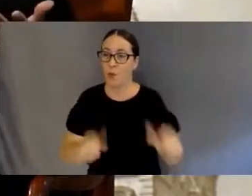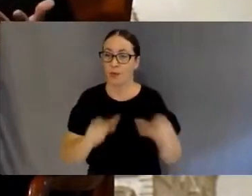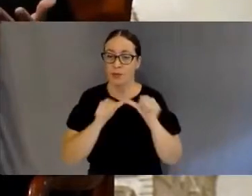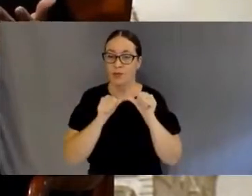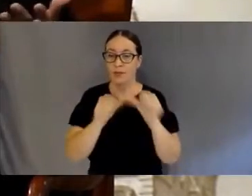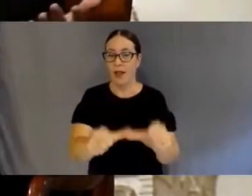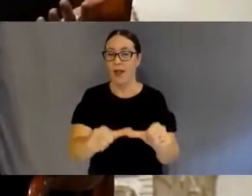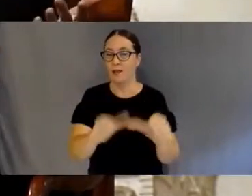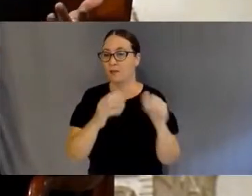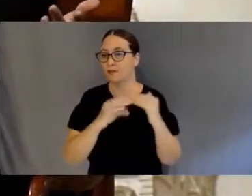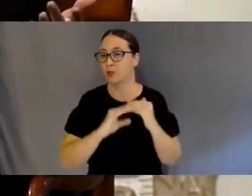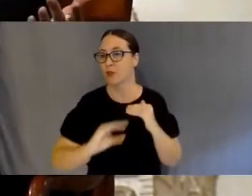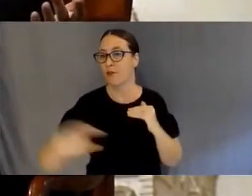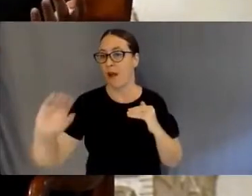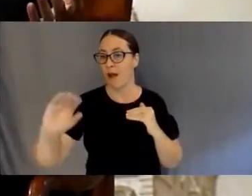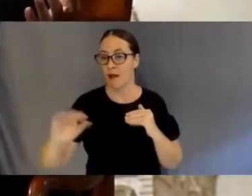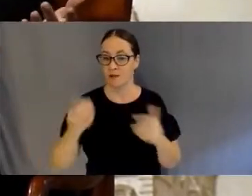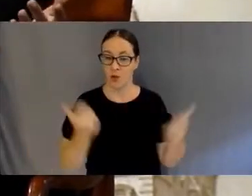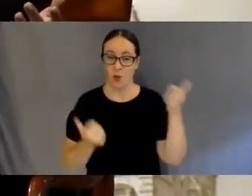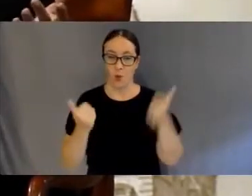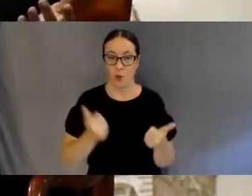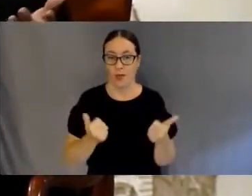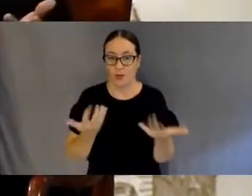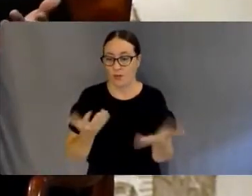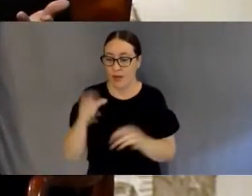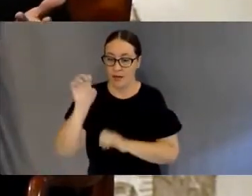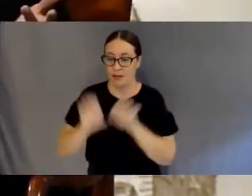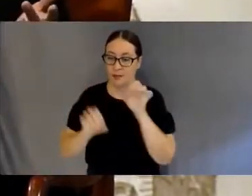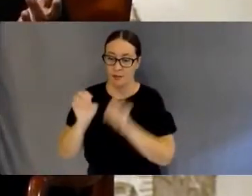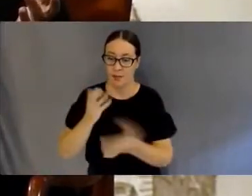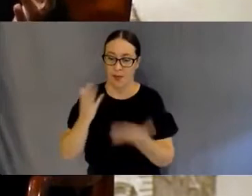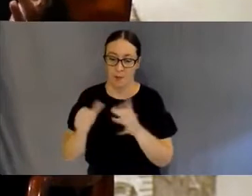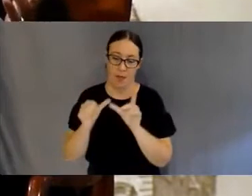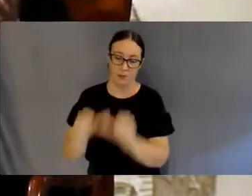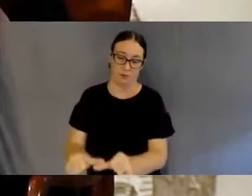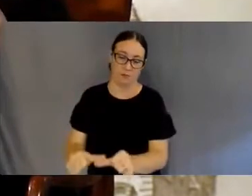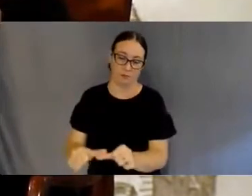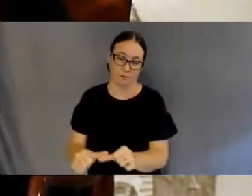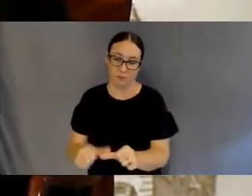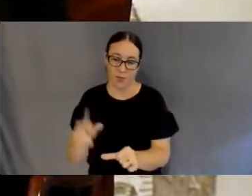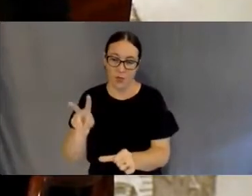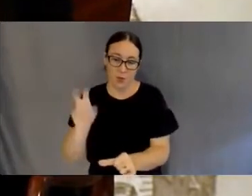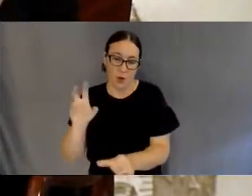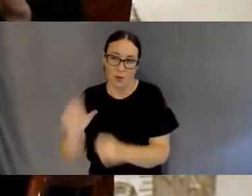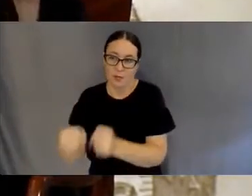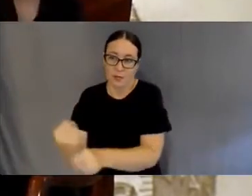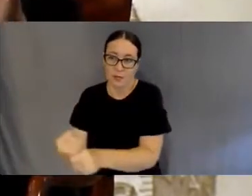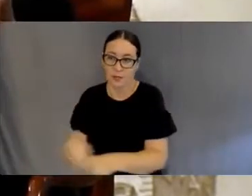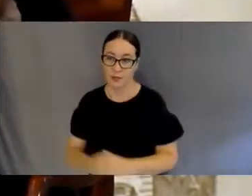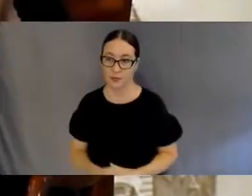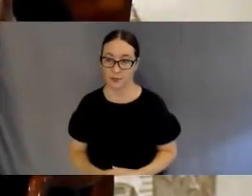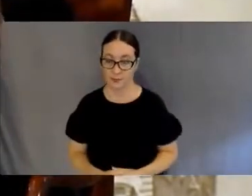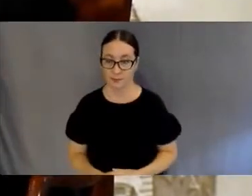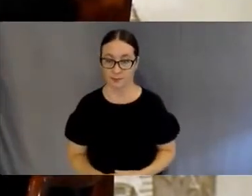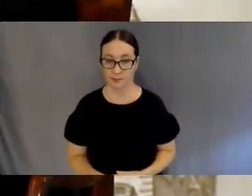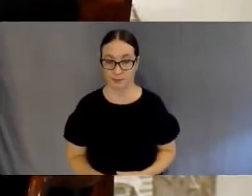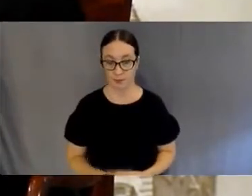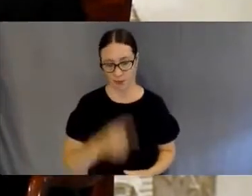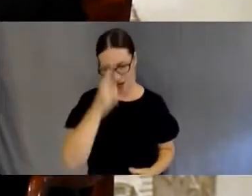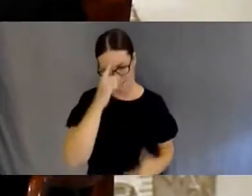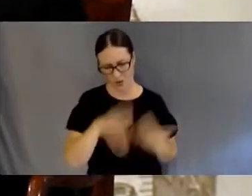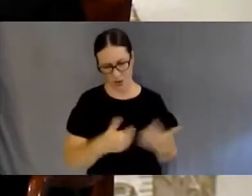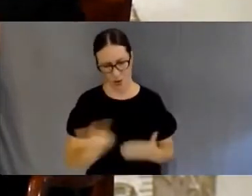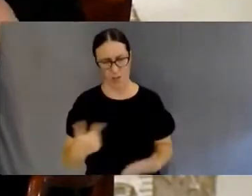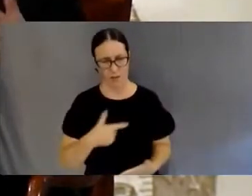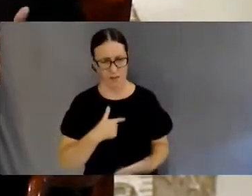an experiment that may have a shelf life of a couple of centuries? And I think we would all agree that when we